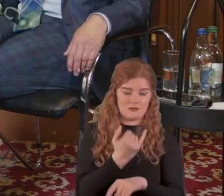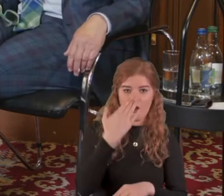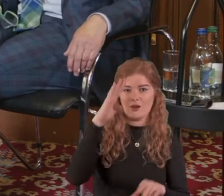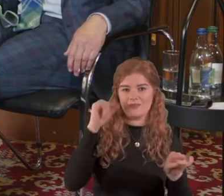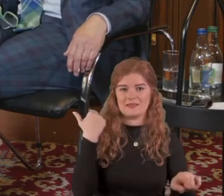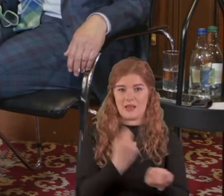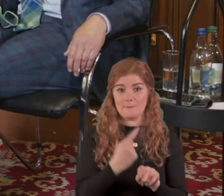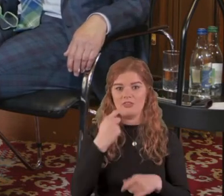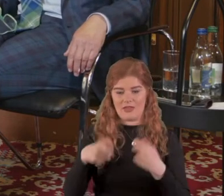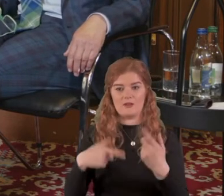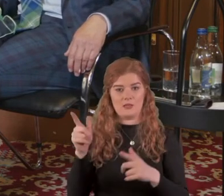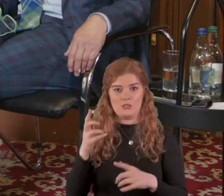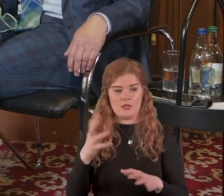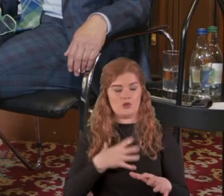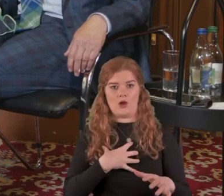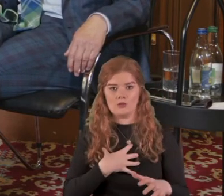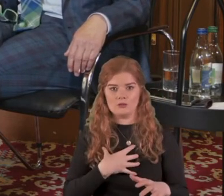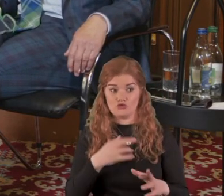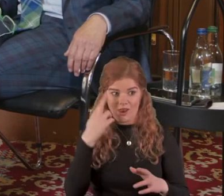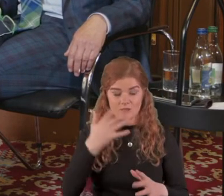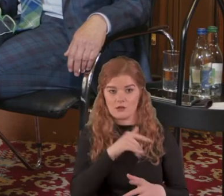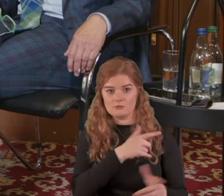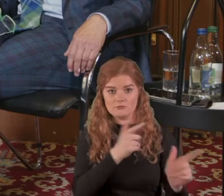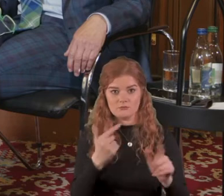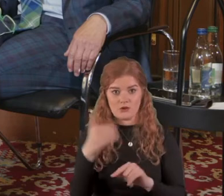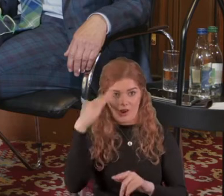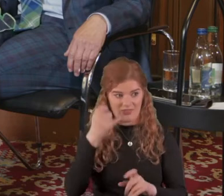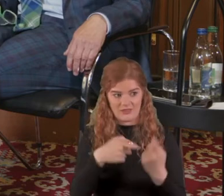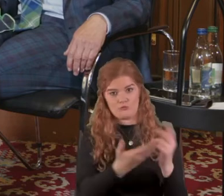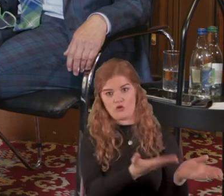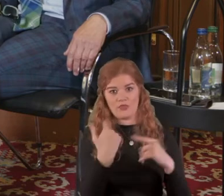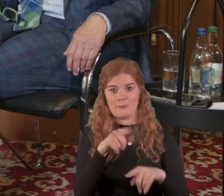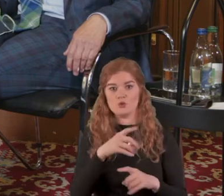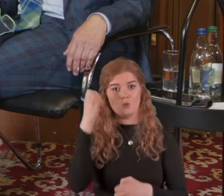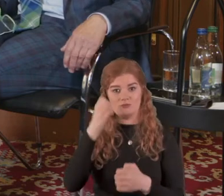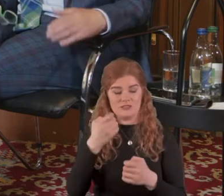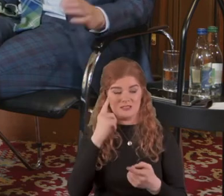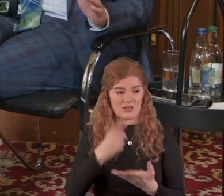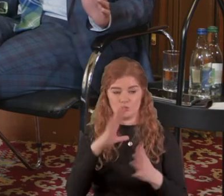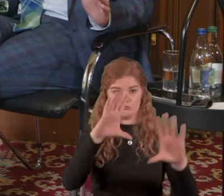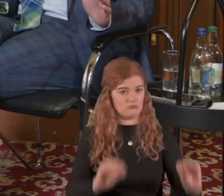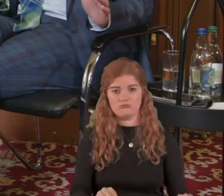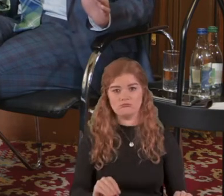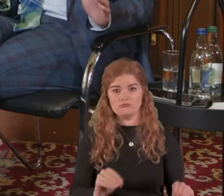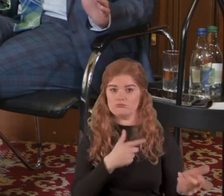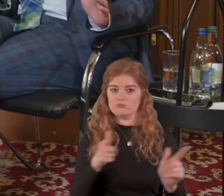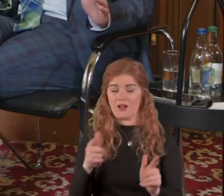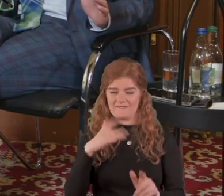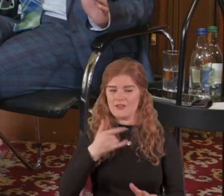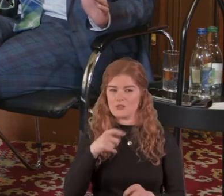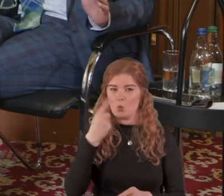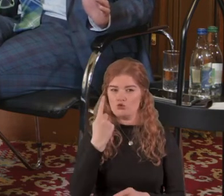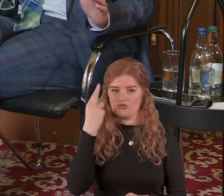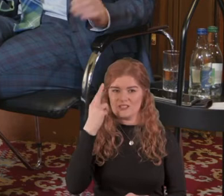He was eventually rather horrified about it, and he brought them to an end. It's possibly one of the reasons why De